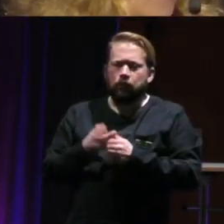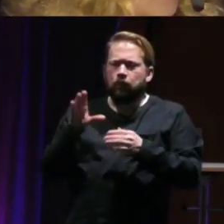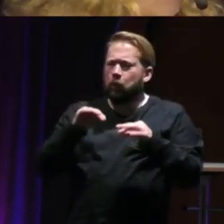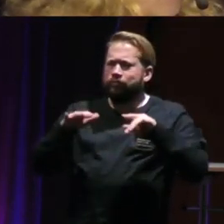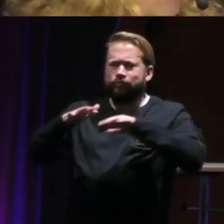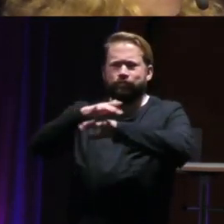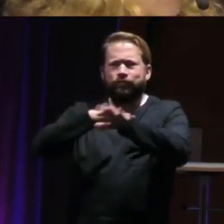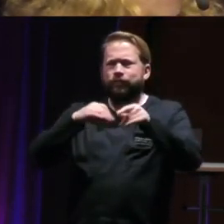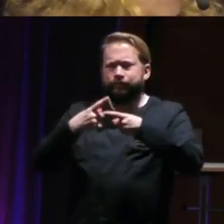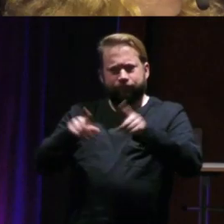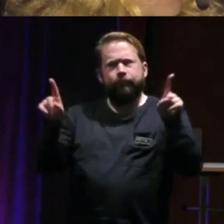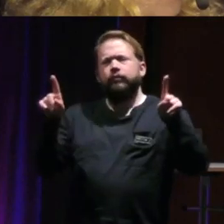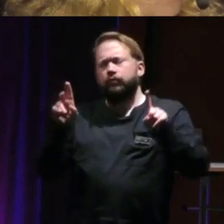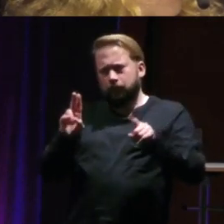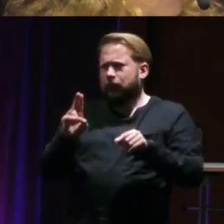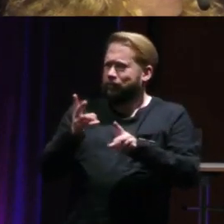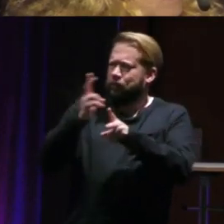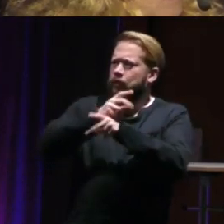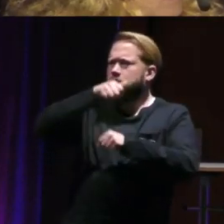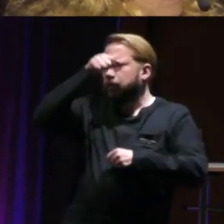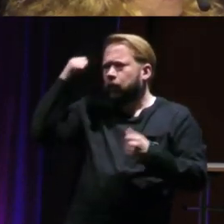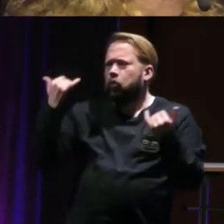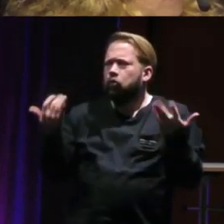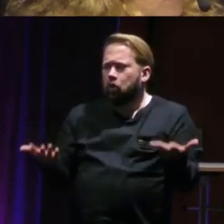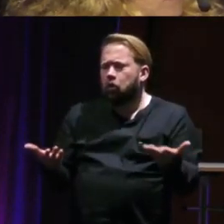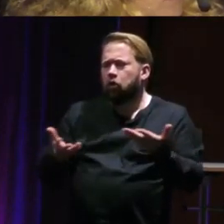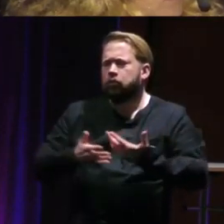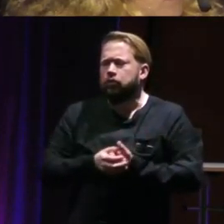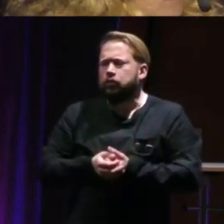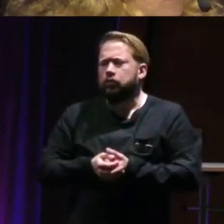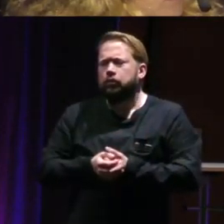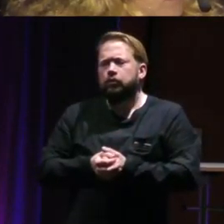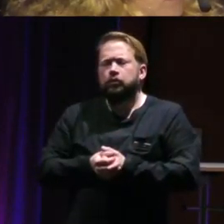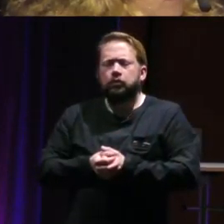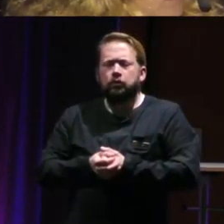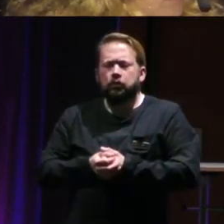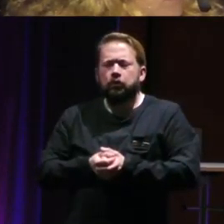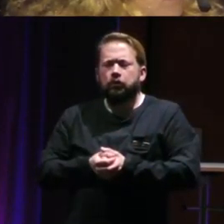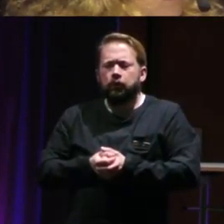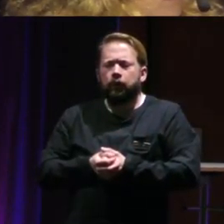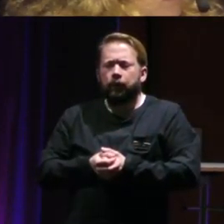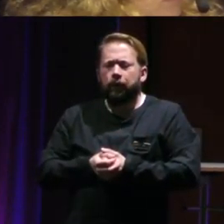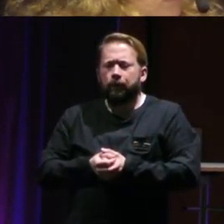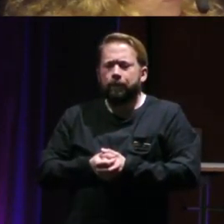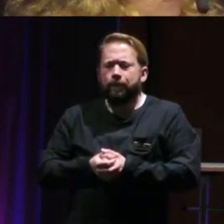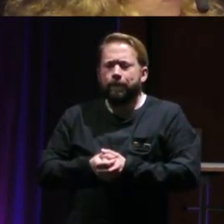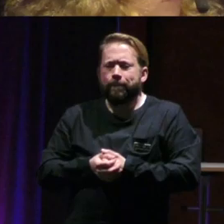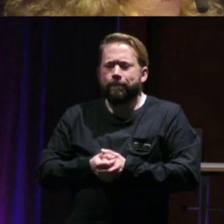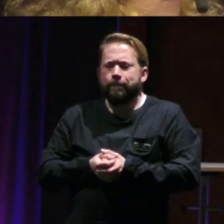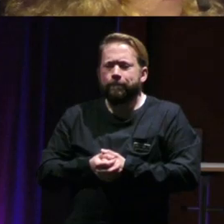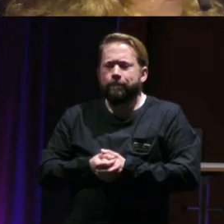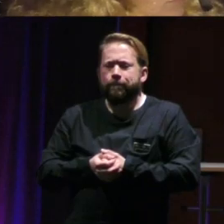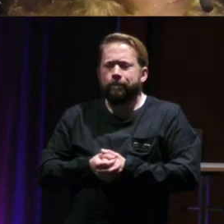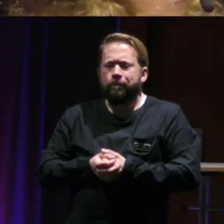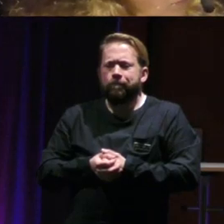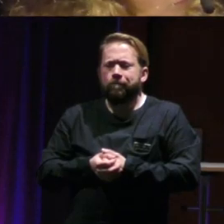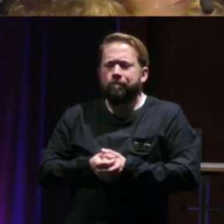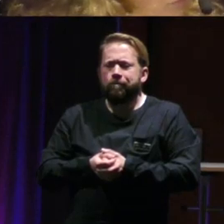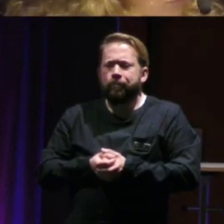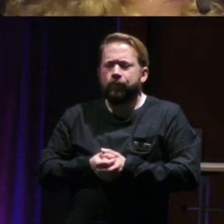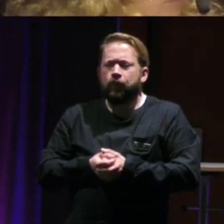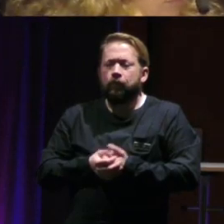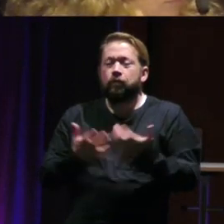of course, it's more sophisticated, I should say. It's, they really use all modern media